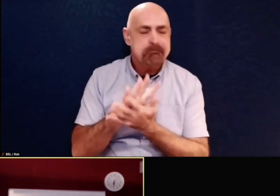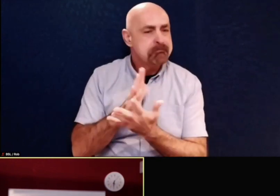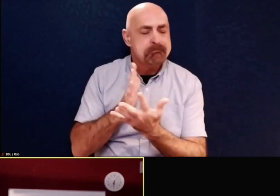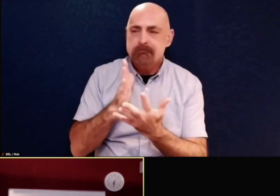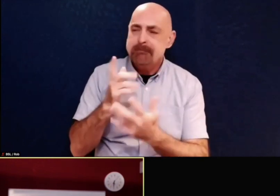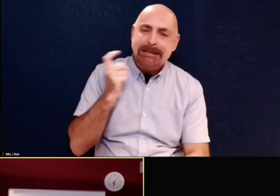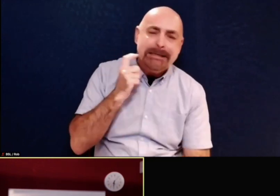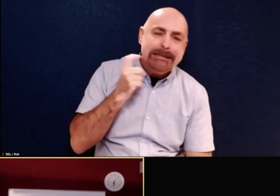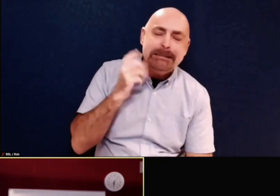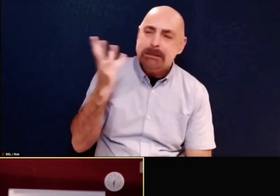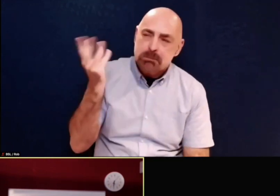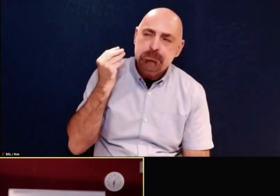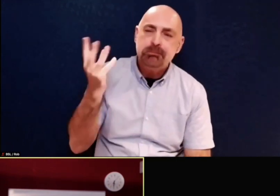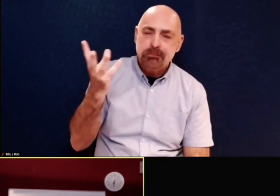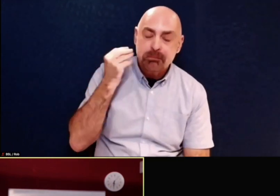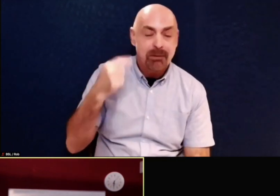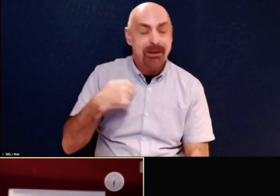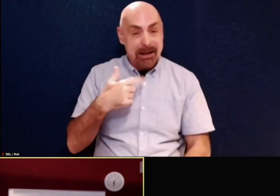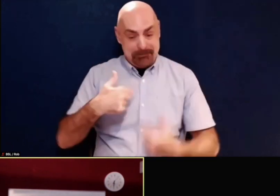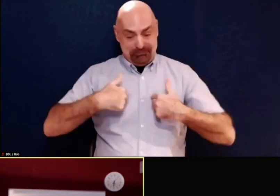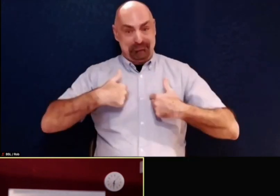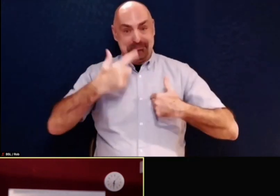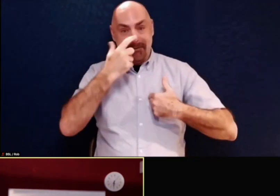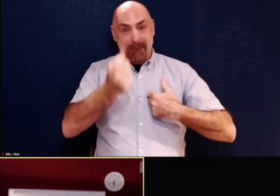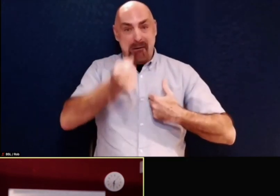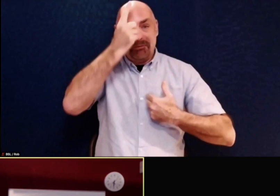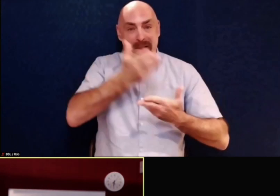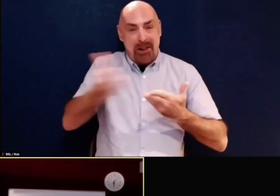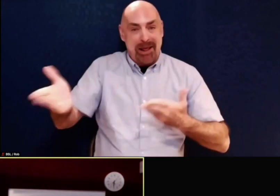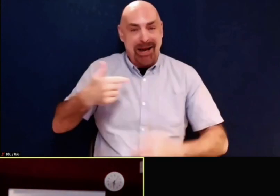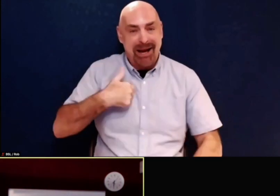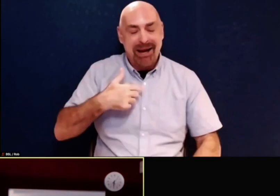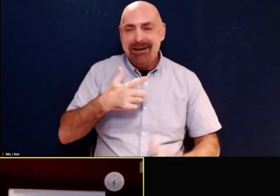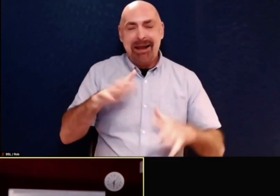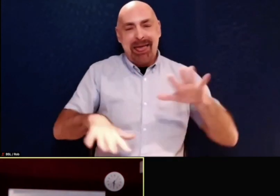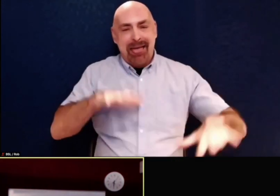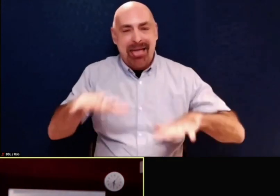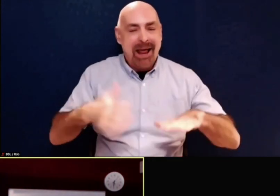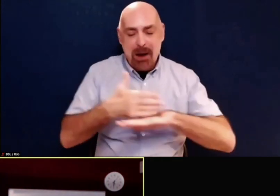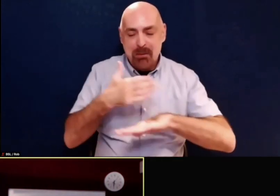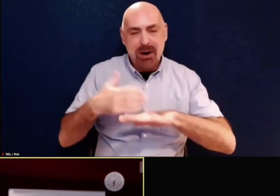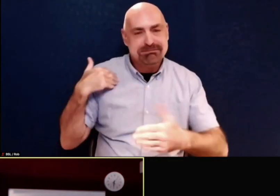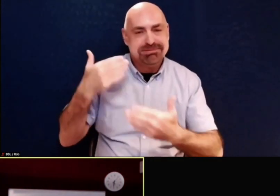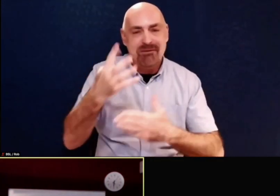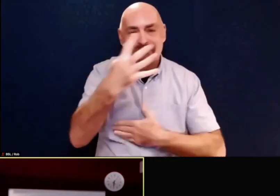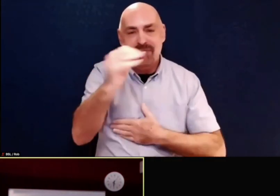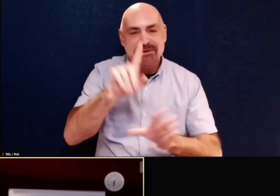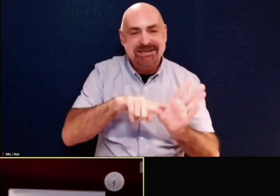and even I could understand it. And I've only been working in this area for 40 years, so